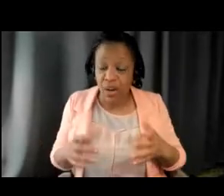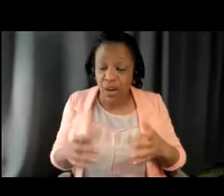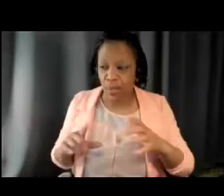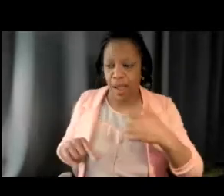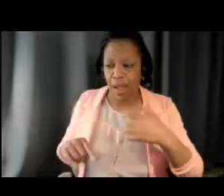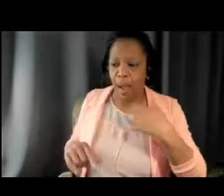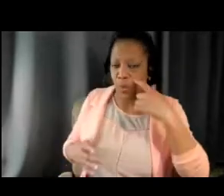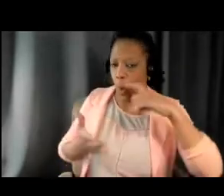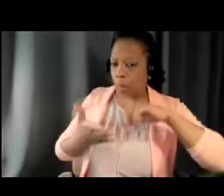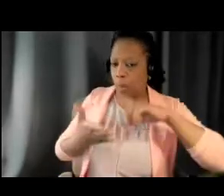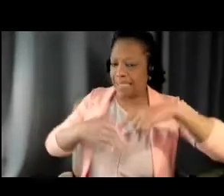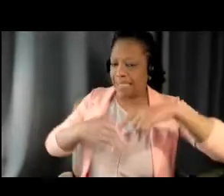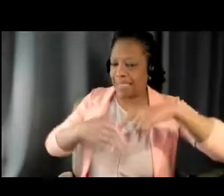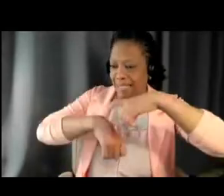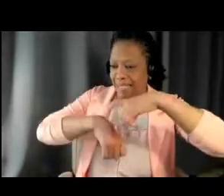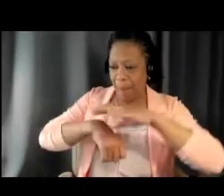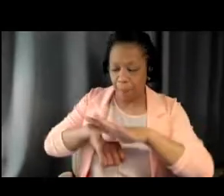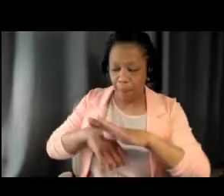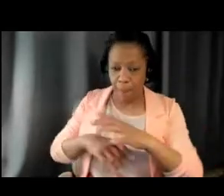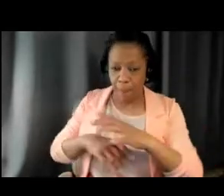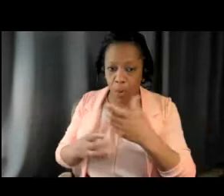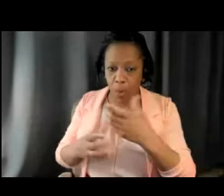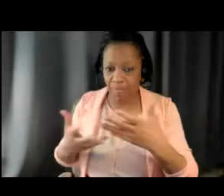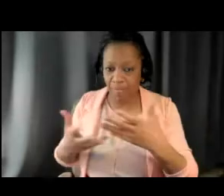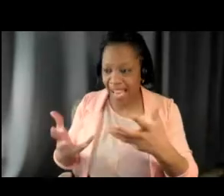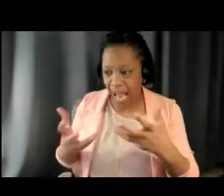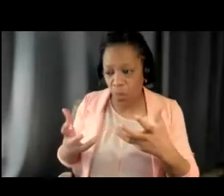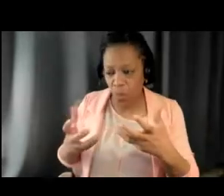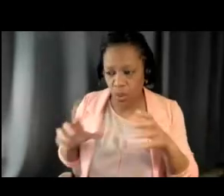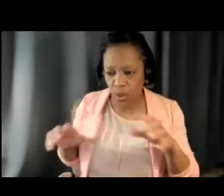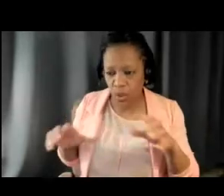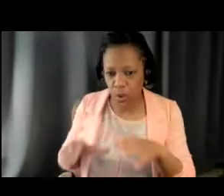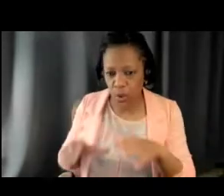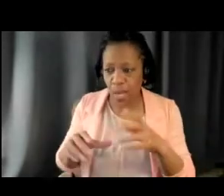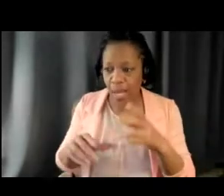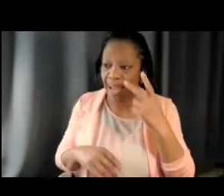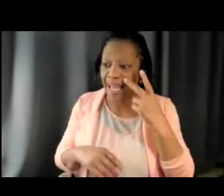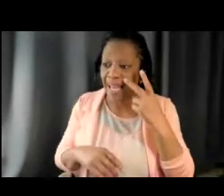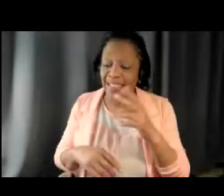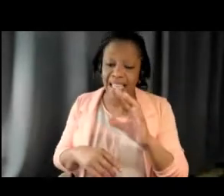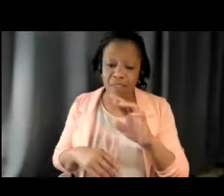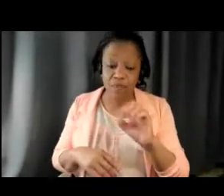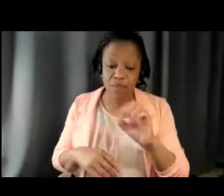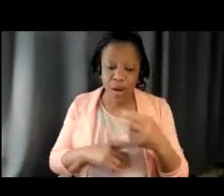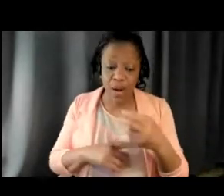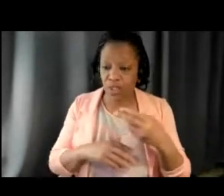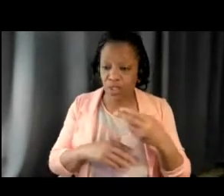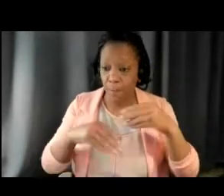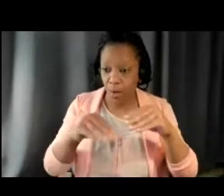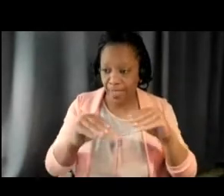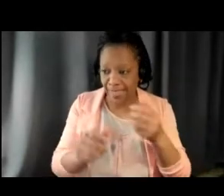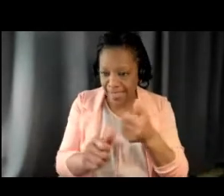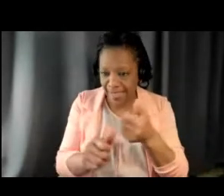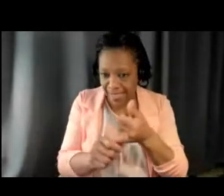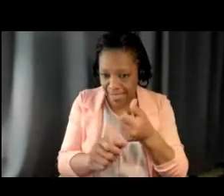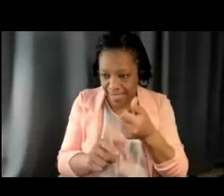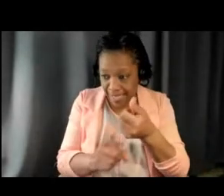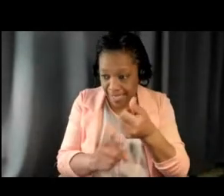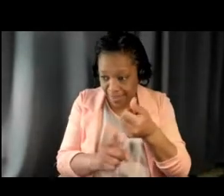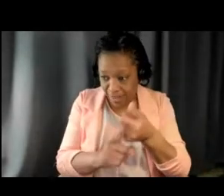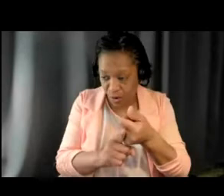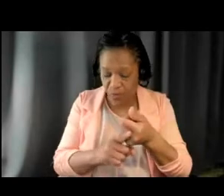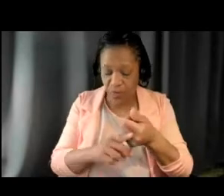I want to do is I want to let us see the Fresh Market itself. We've already started stocking, so you're going to get